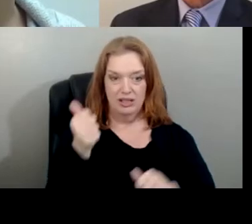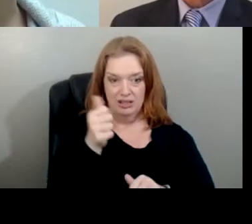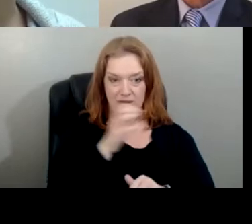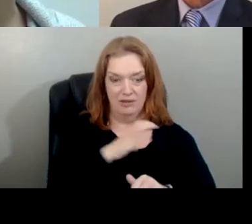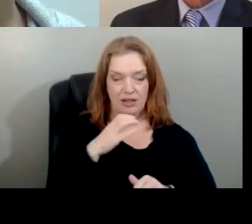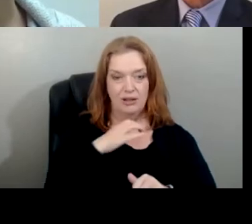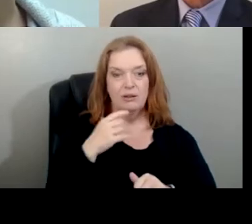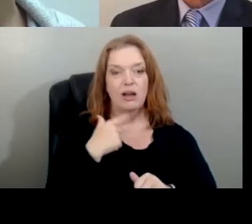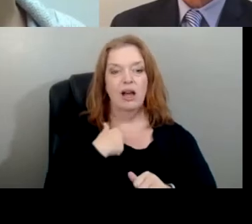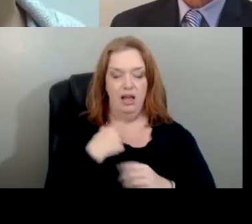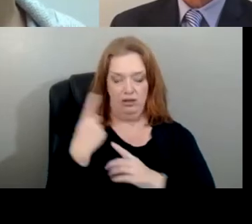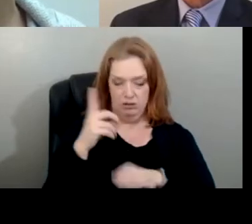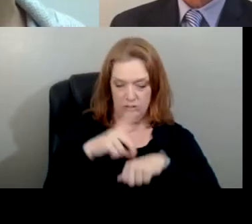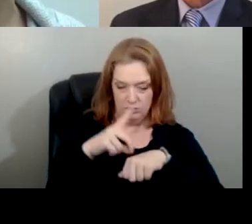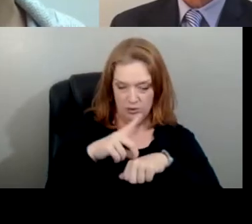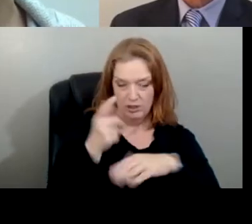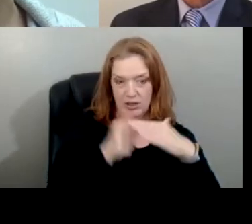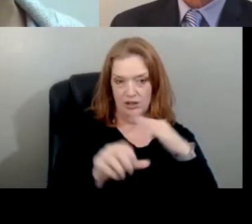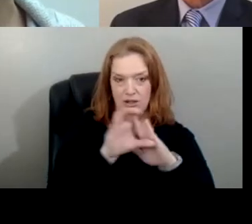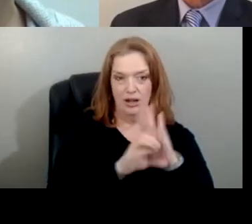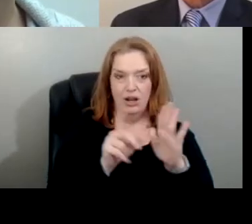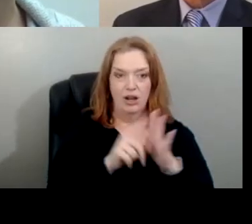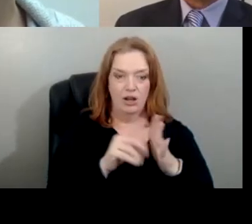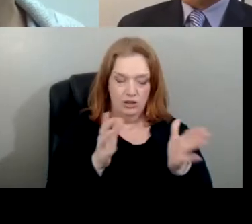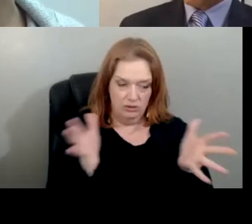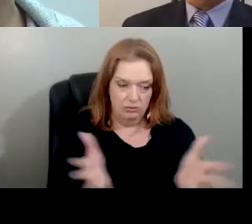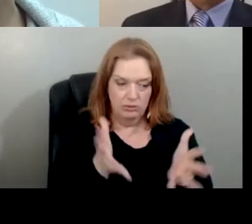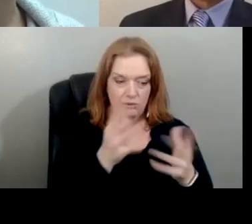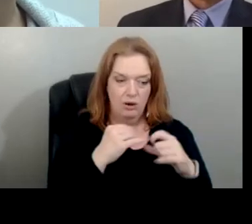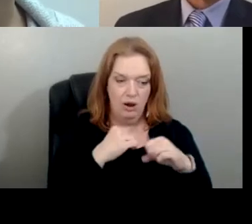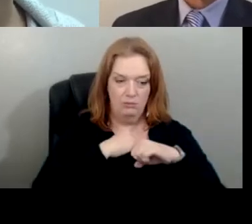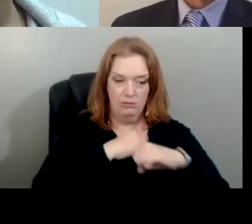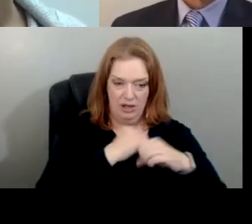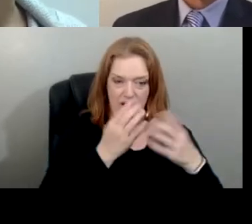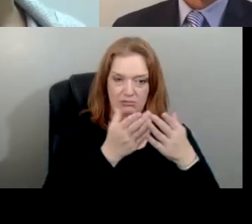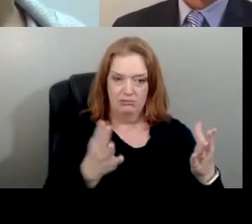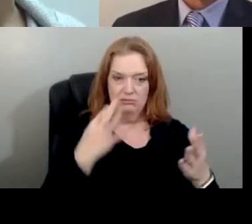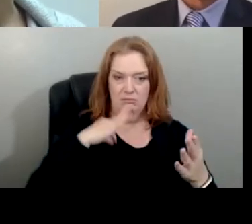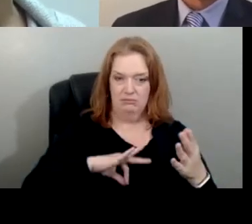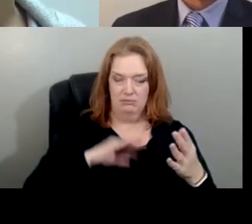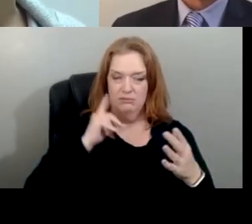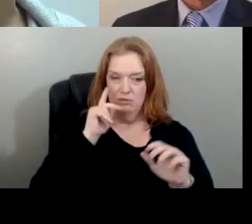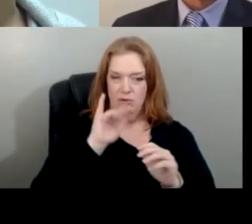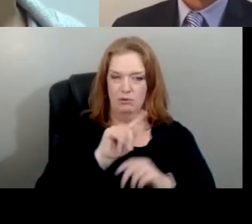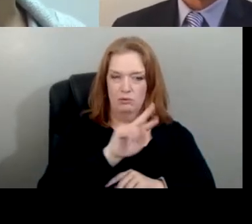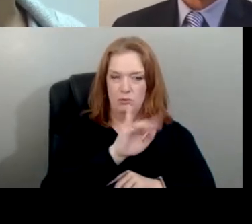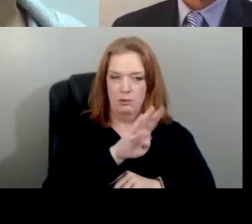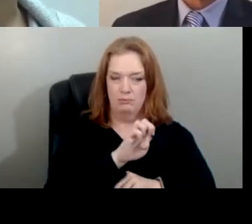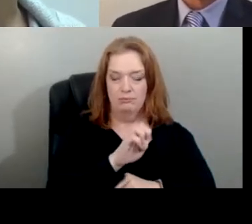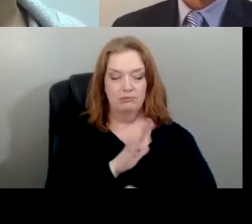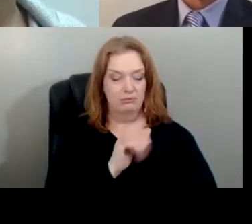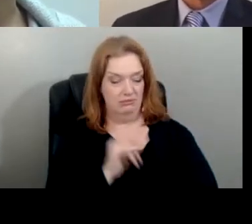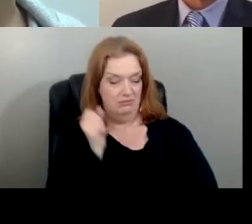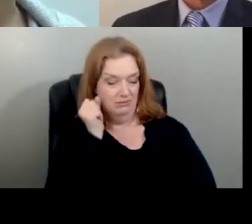promote, protect the health, education, and general welfare of the members of the tribe. Whereas law enforcement officers put their